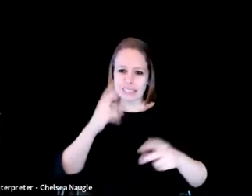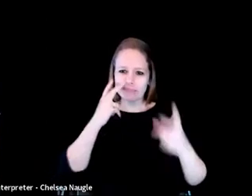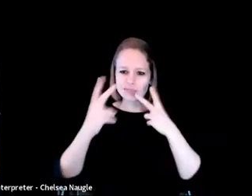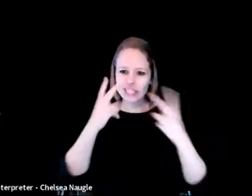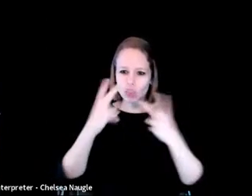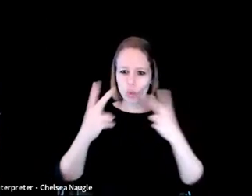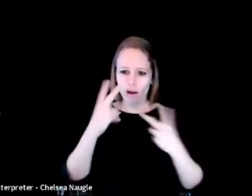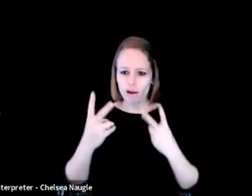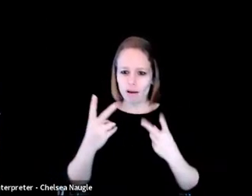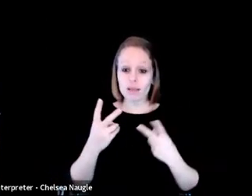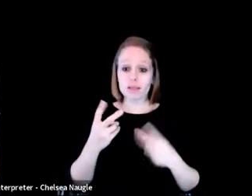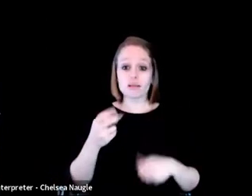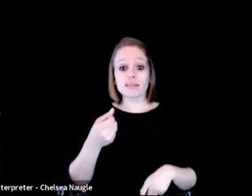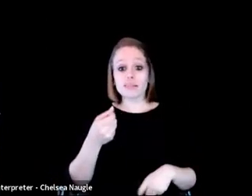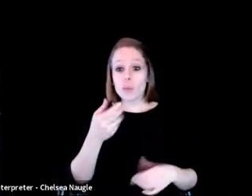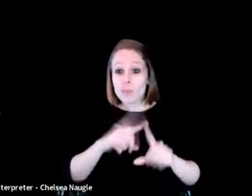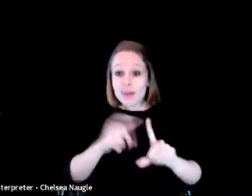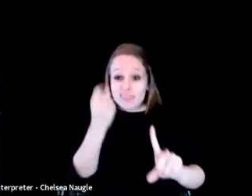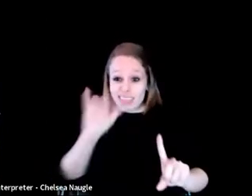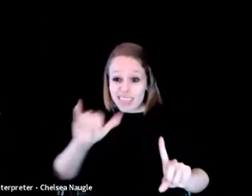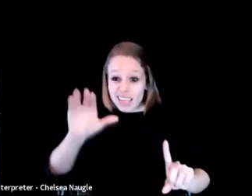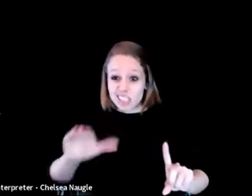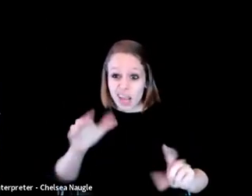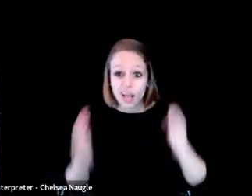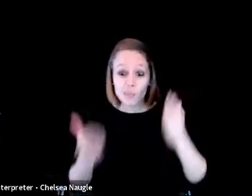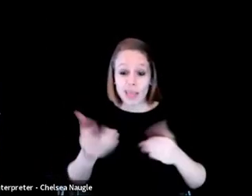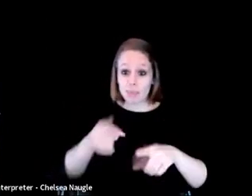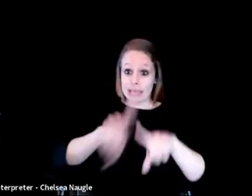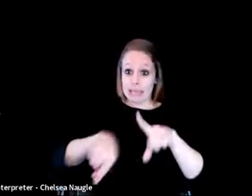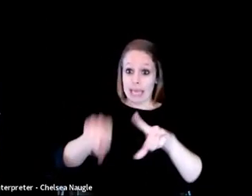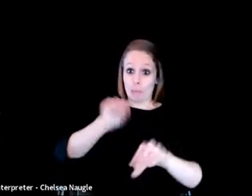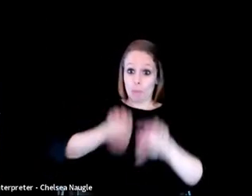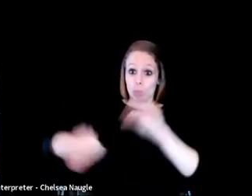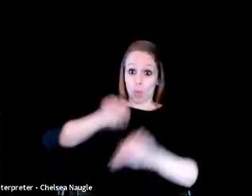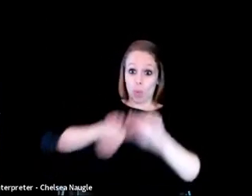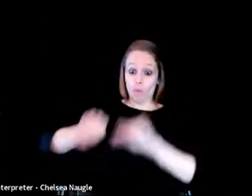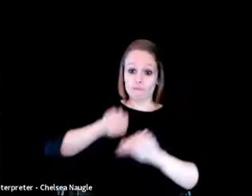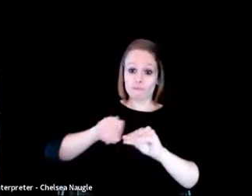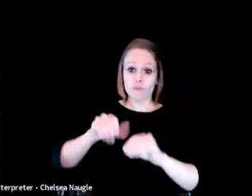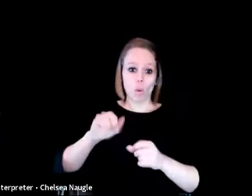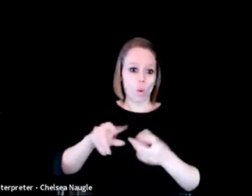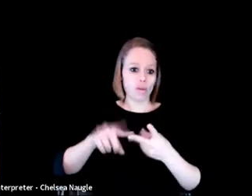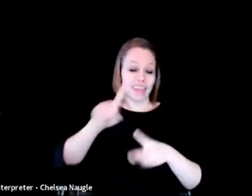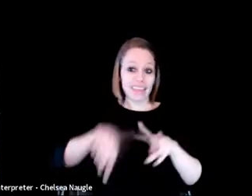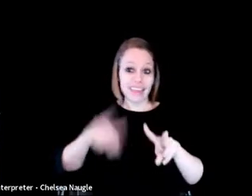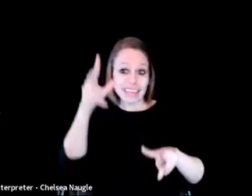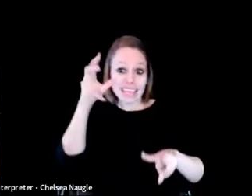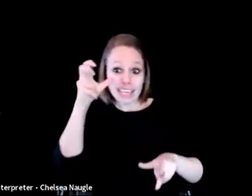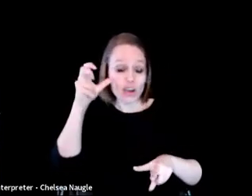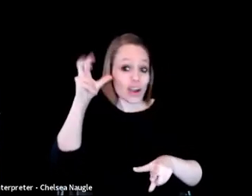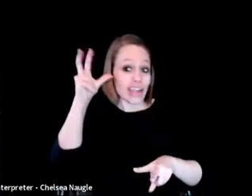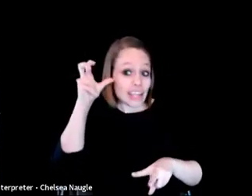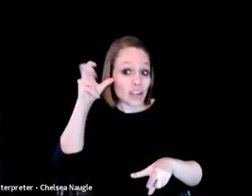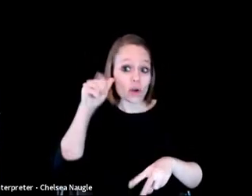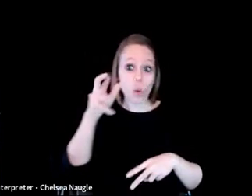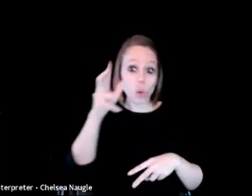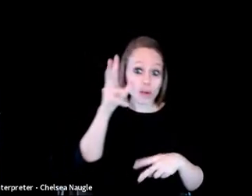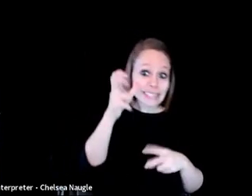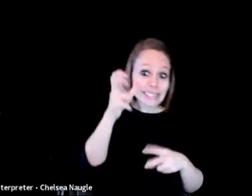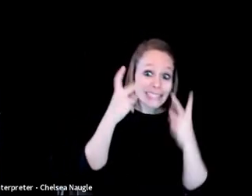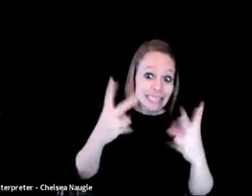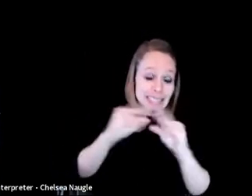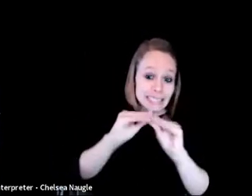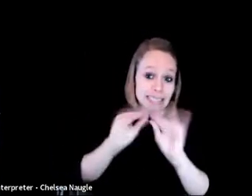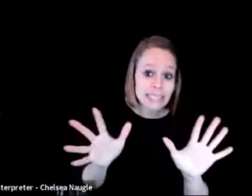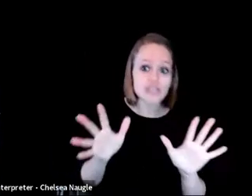They might not have the motor skills to do the waving. They might not be able to hear a person in the room. So they're not thinking about those other things. They're just expecting that